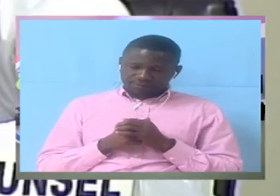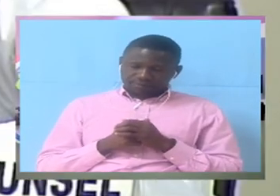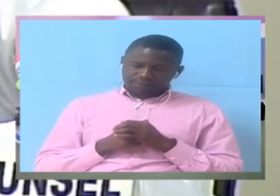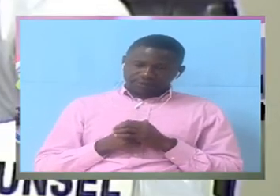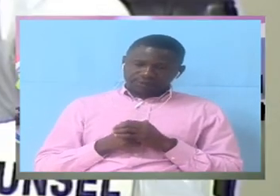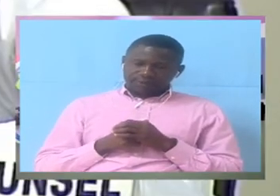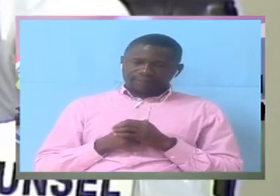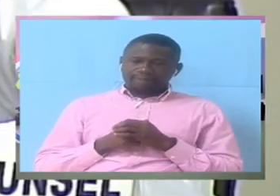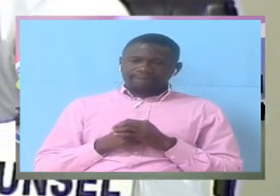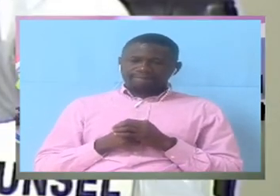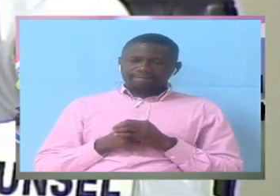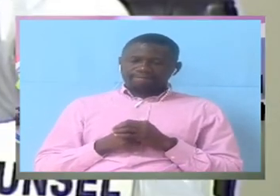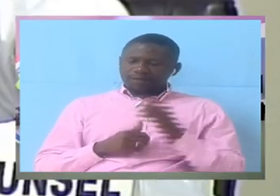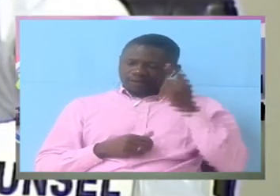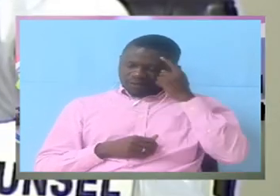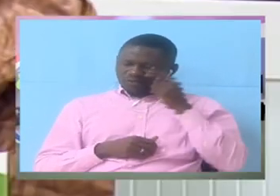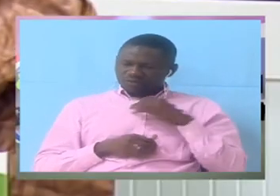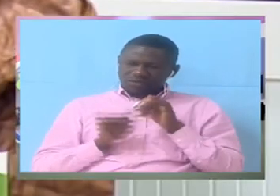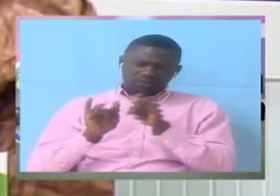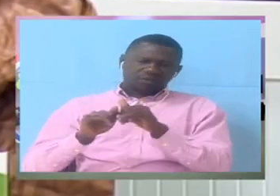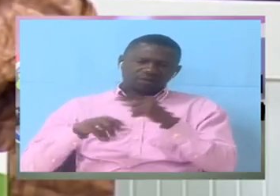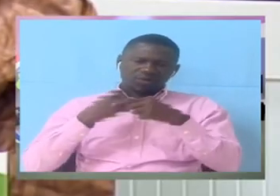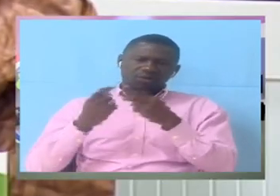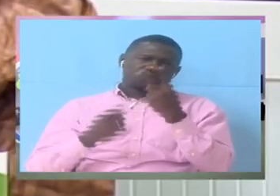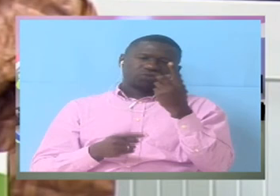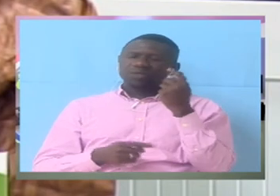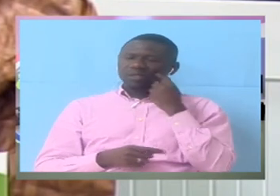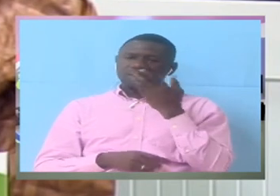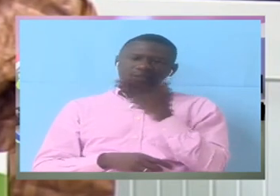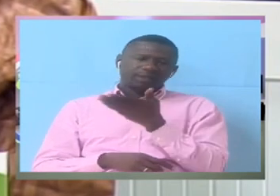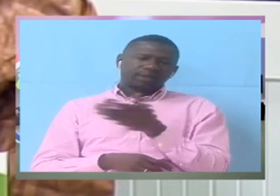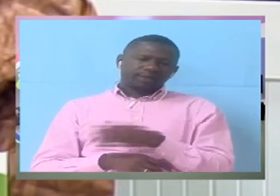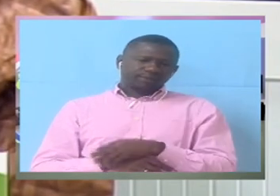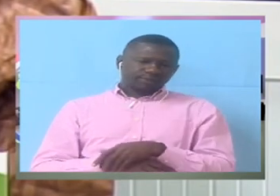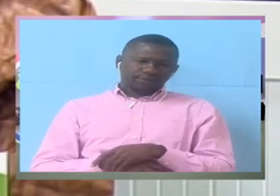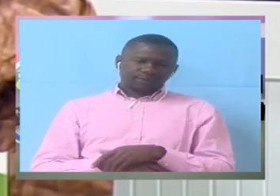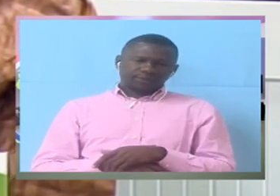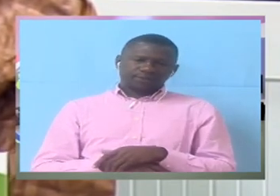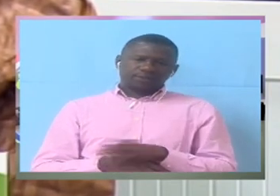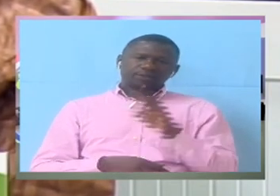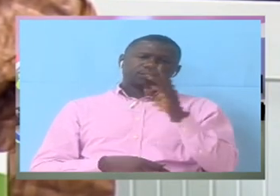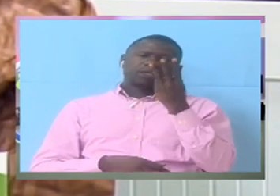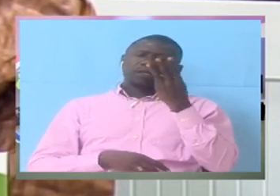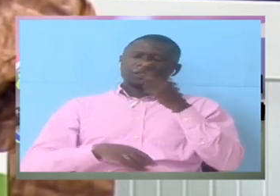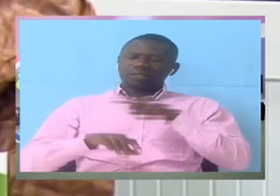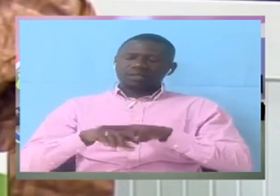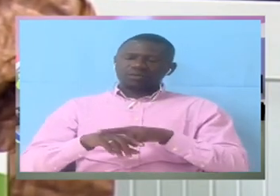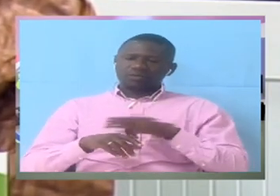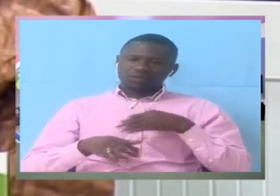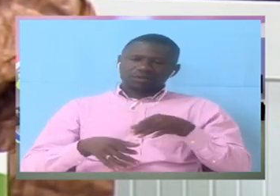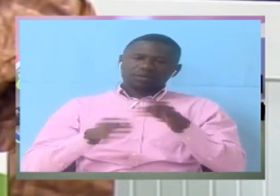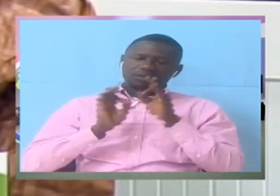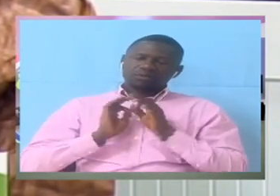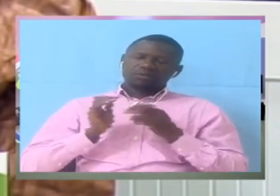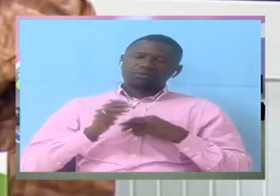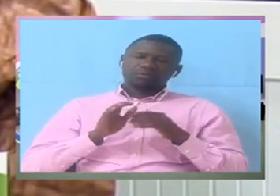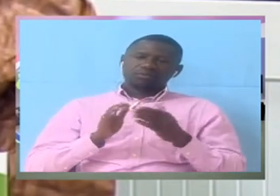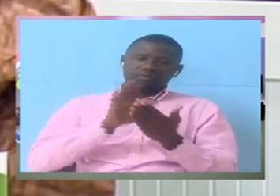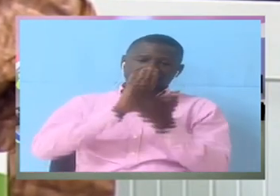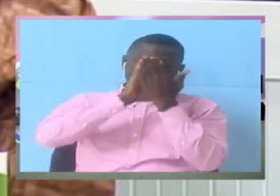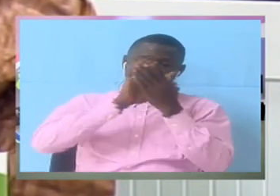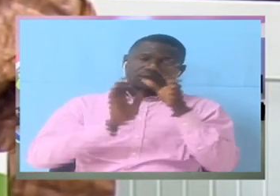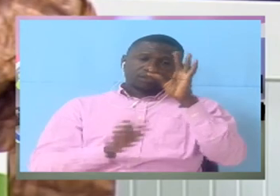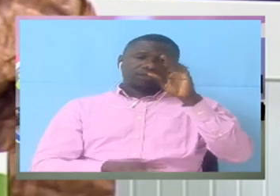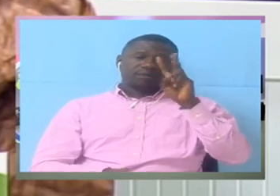And I think we spent about 2 days there. On the third day, we were paraded before the